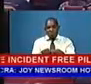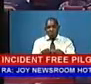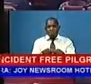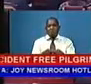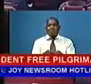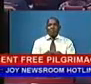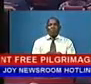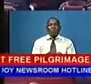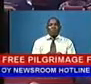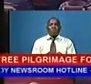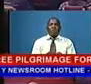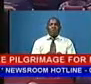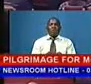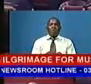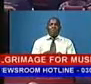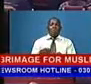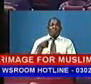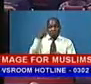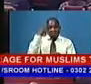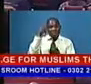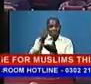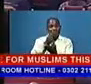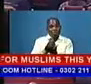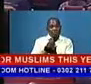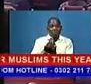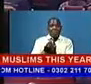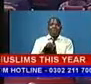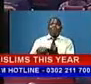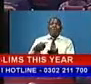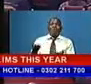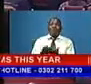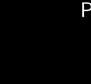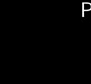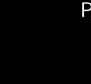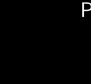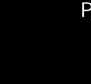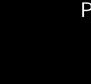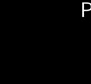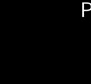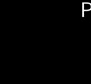Lord, we are all in this court and documents that have been rejected.